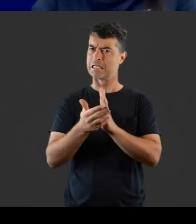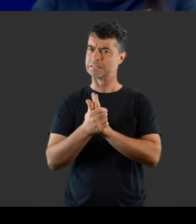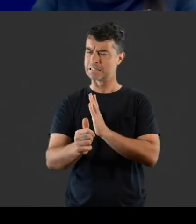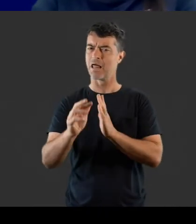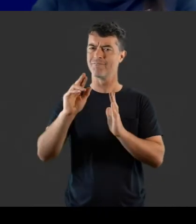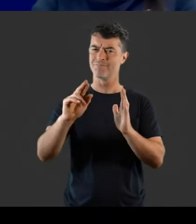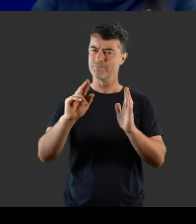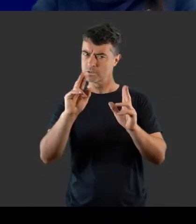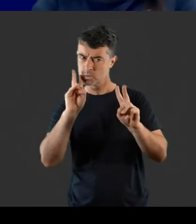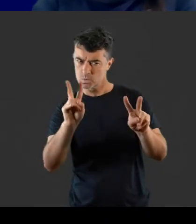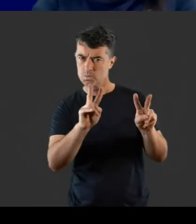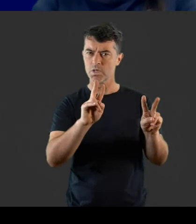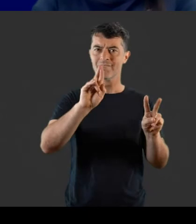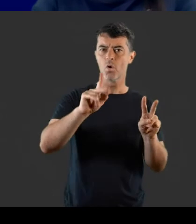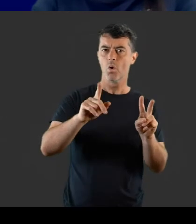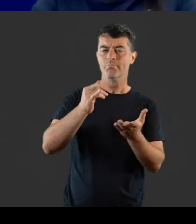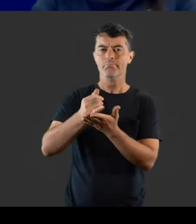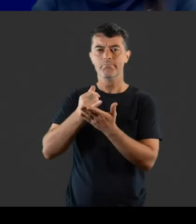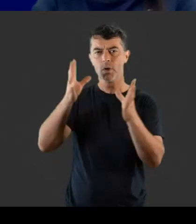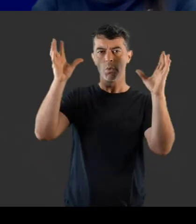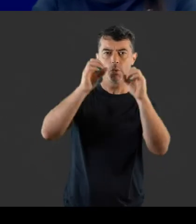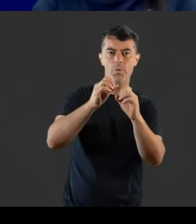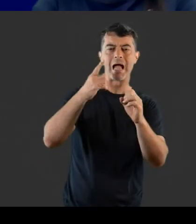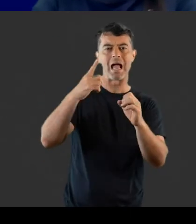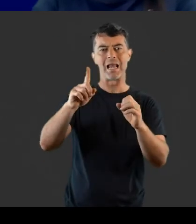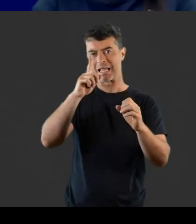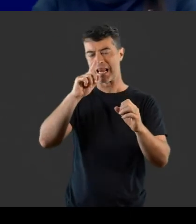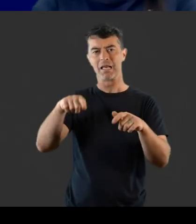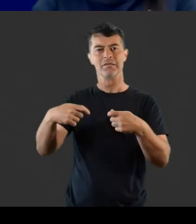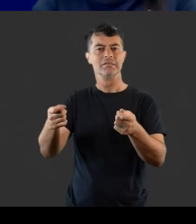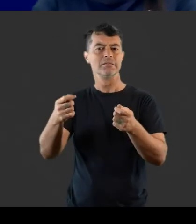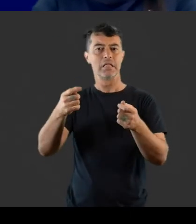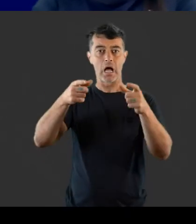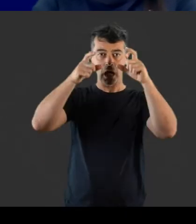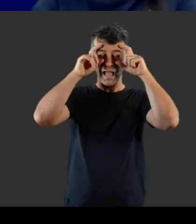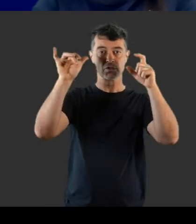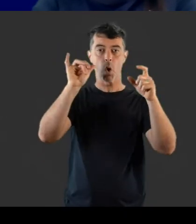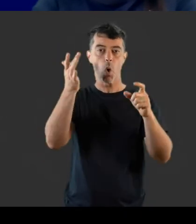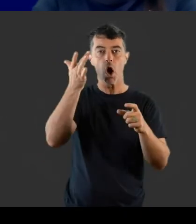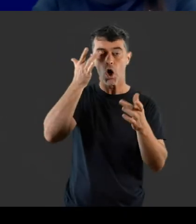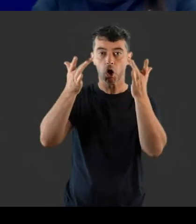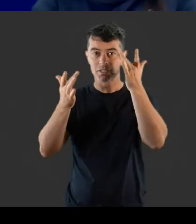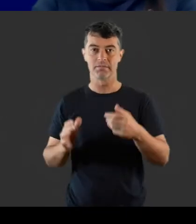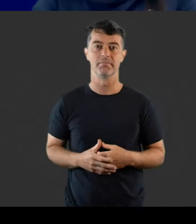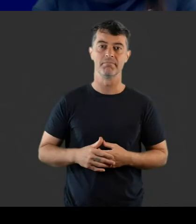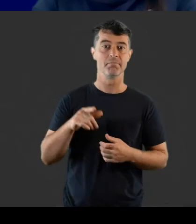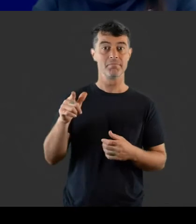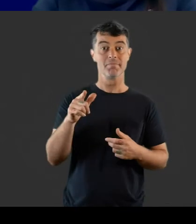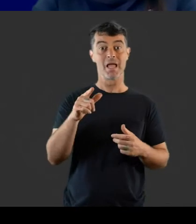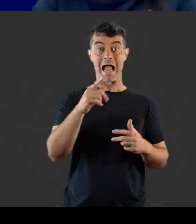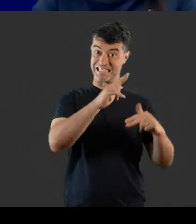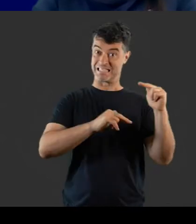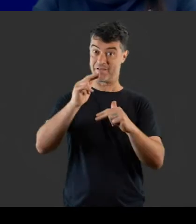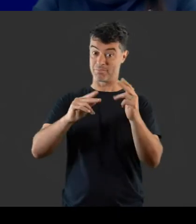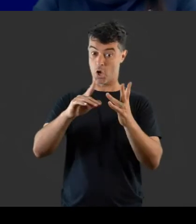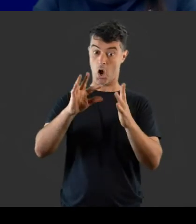skilled in assessing for refractive errors and prescribing glasses and contact lenses. A